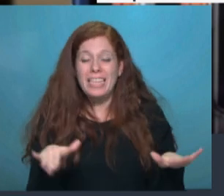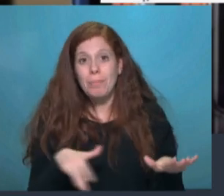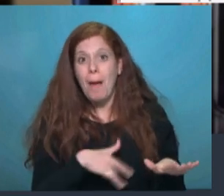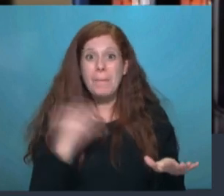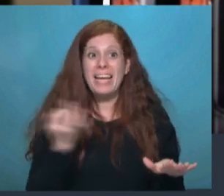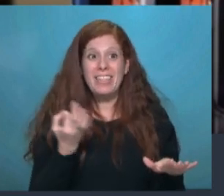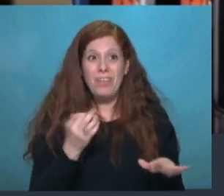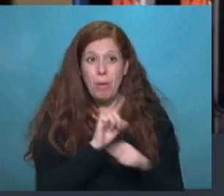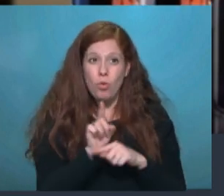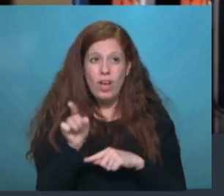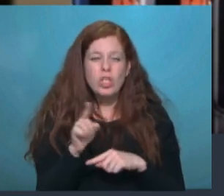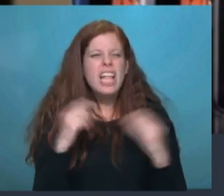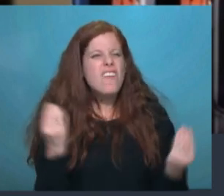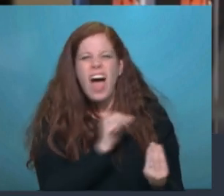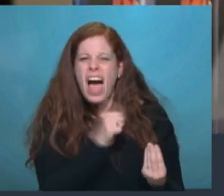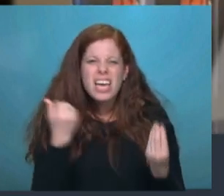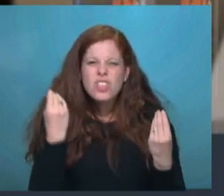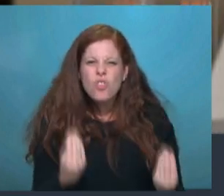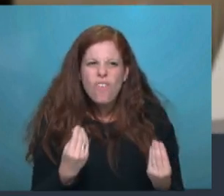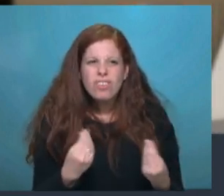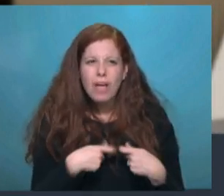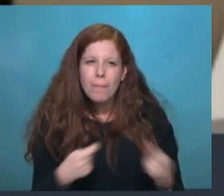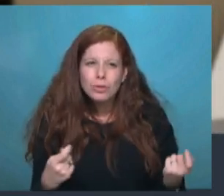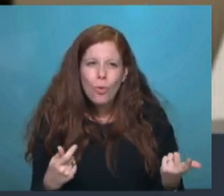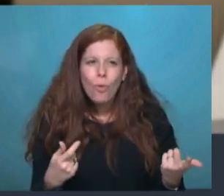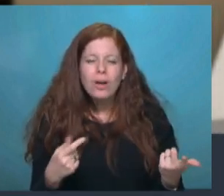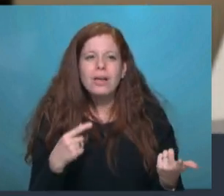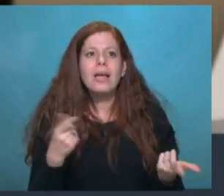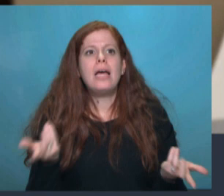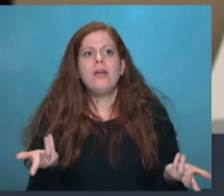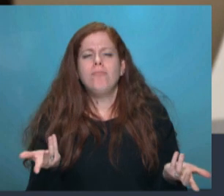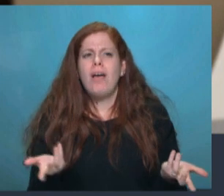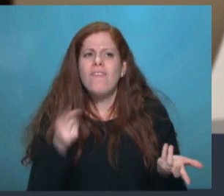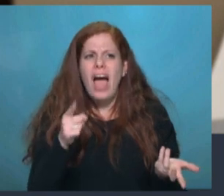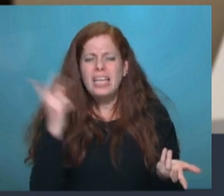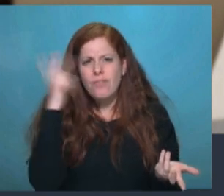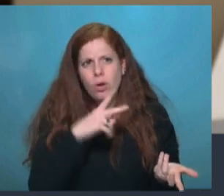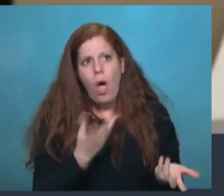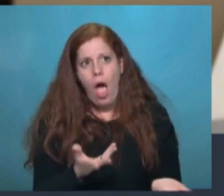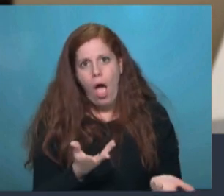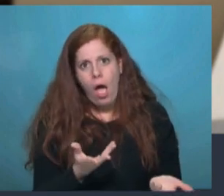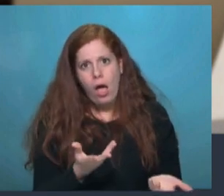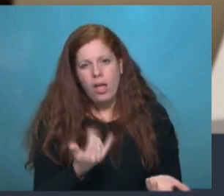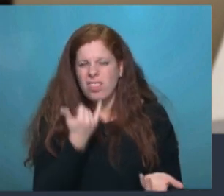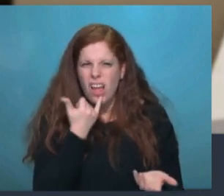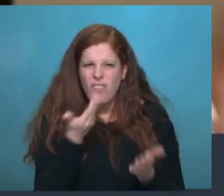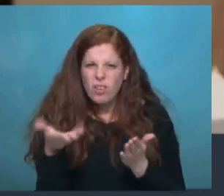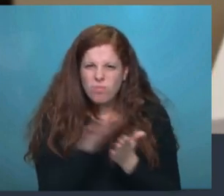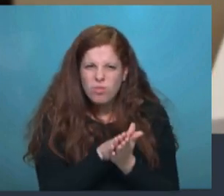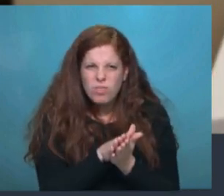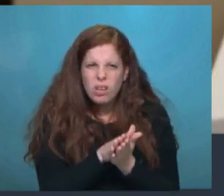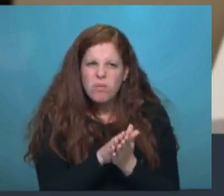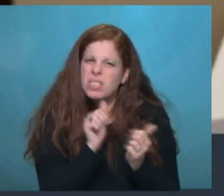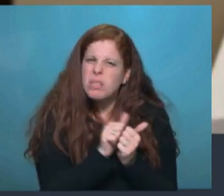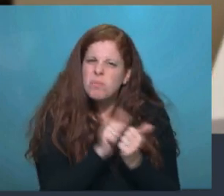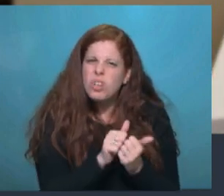then, that was the best thing that we had on the market next to like the Palm Pre. And then we realized, oh, foldable phones are dumb. Why don't we